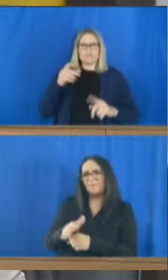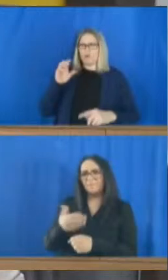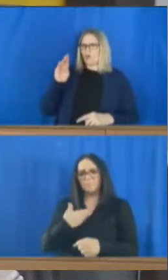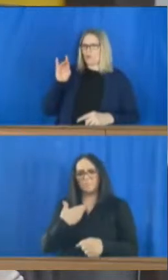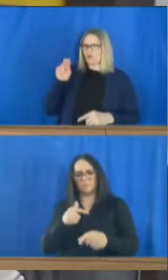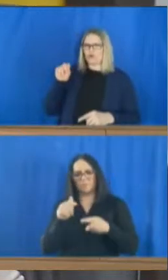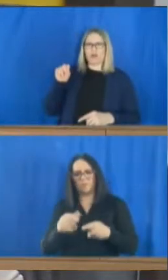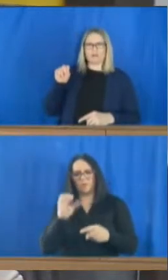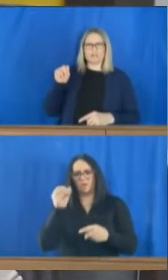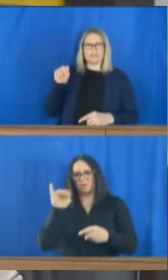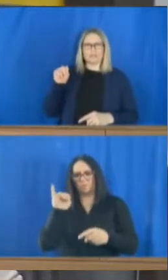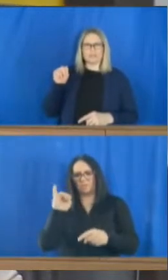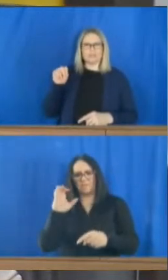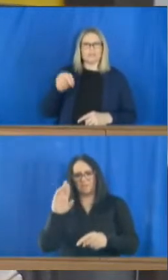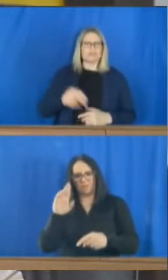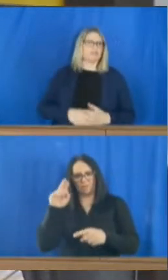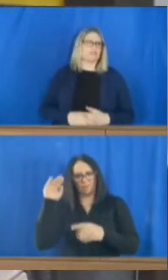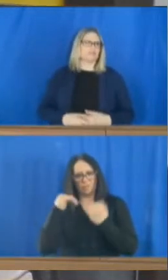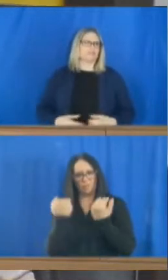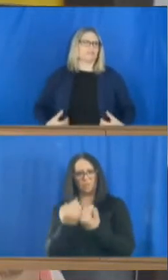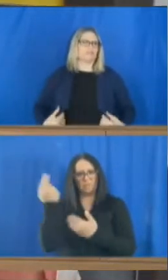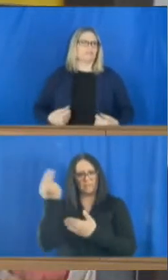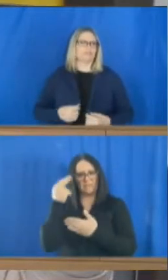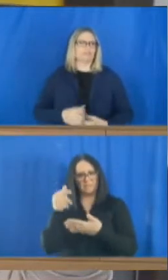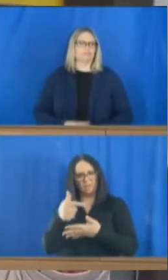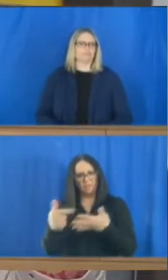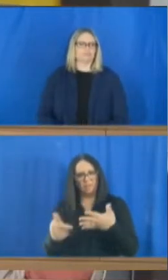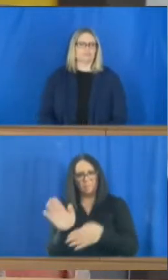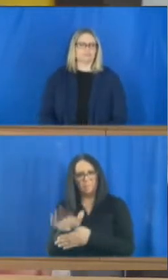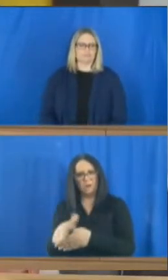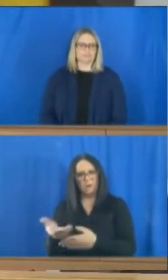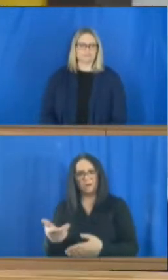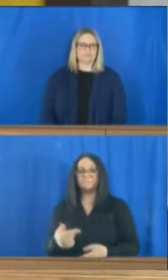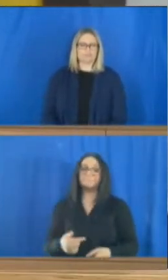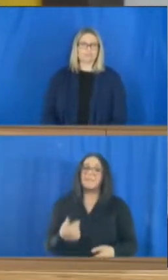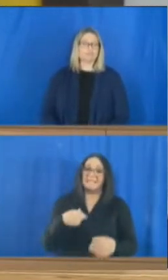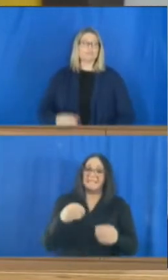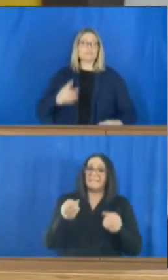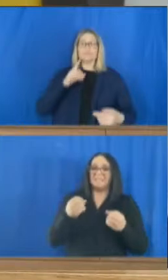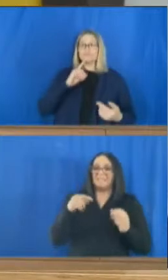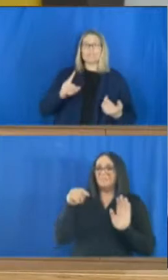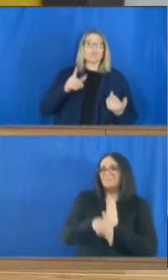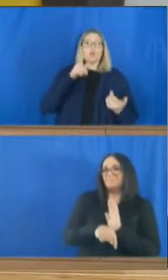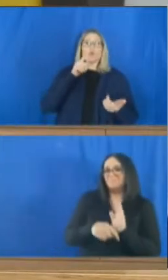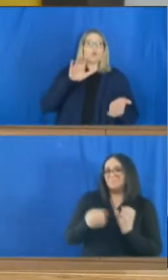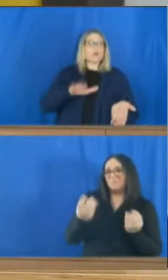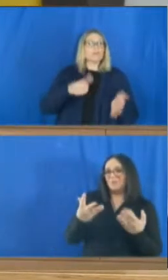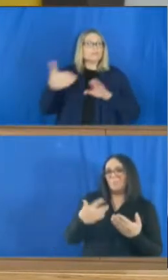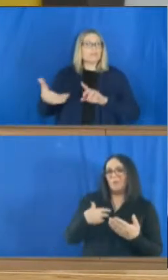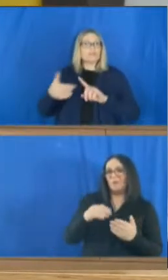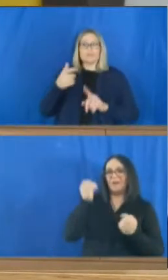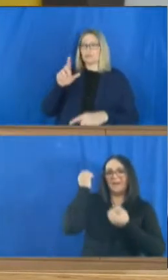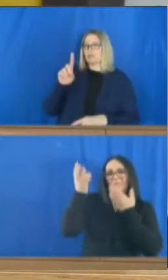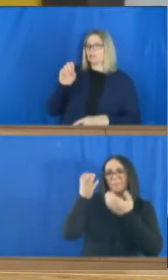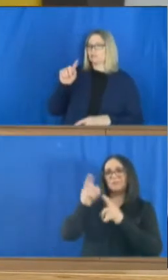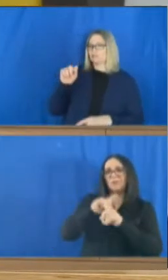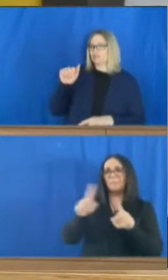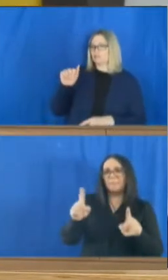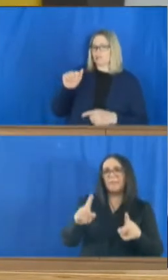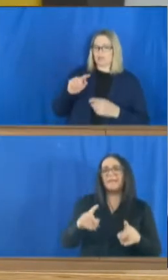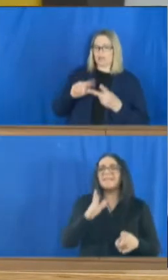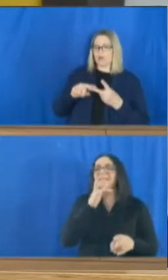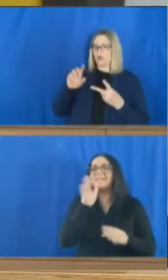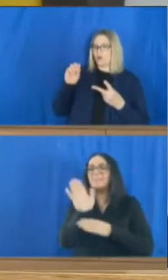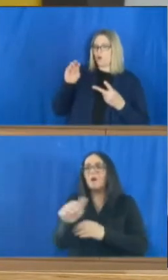Delta in terms of the date, so however early they were diagnosed and hospitalized. Some